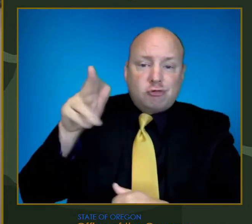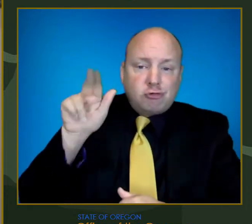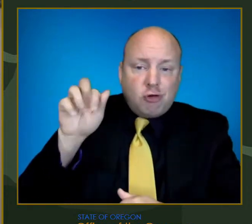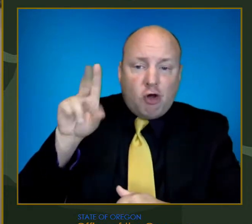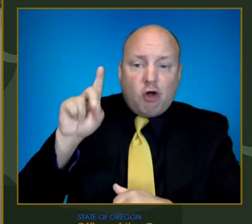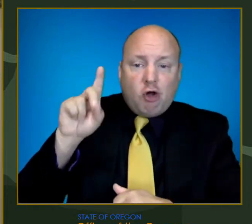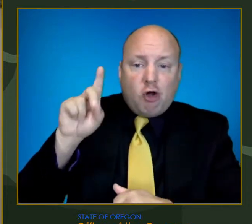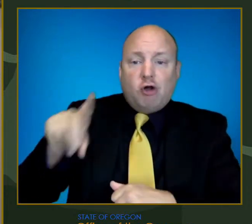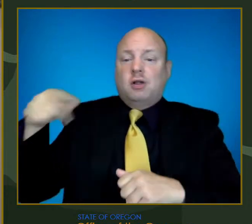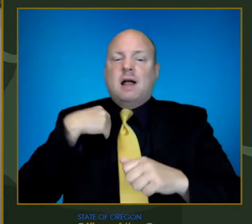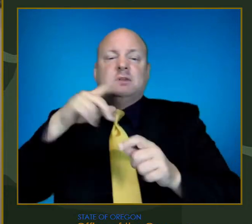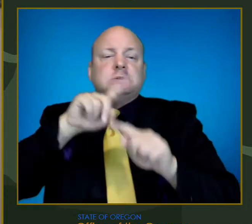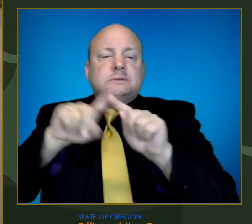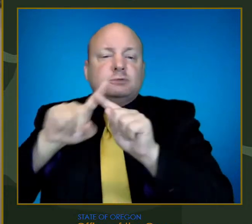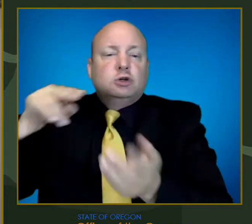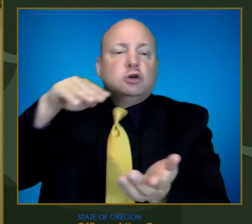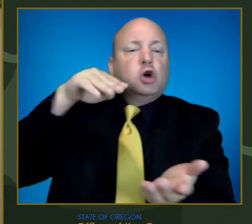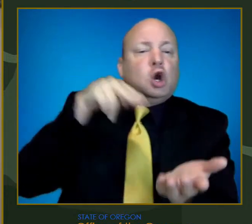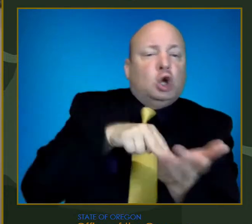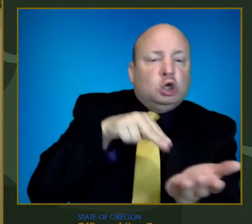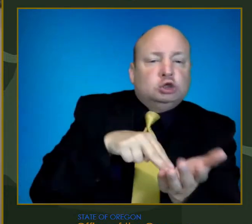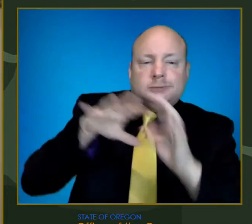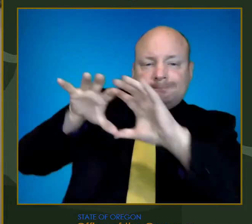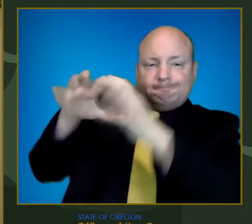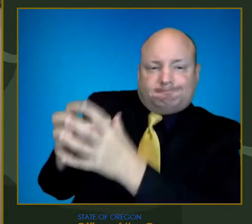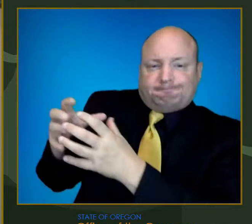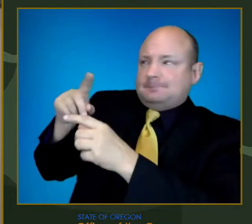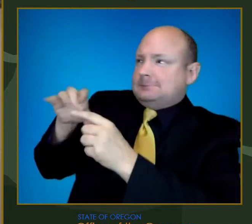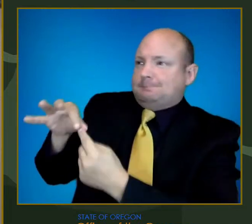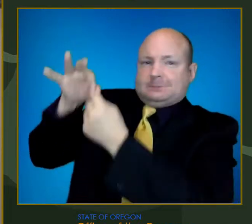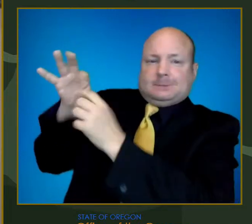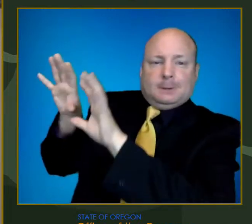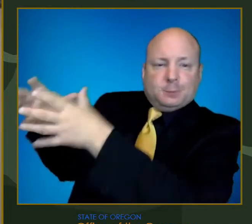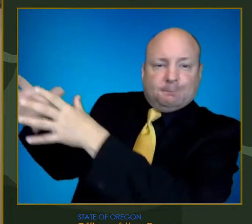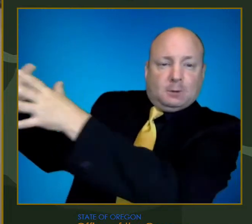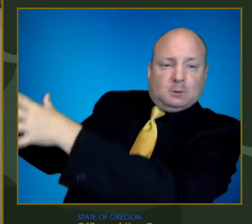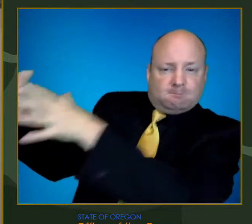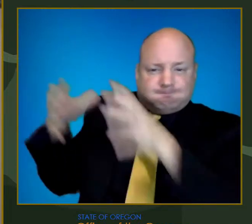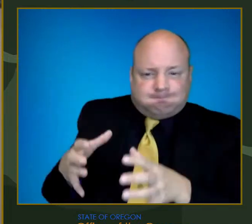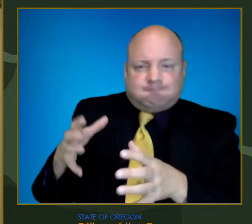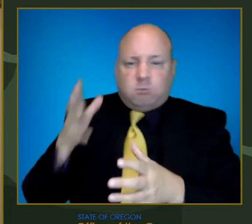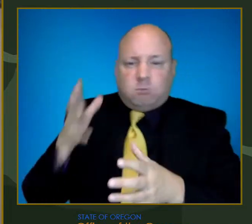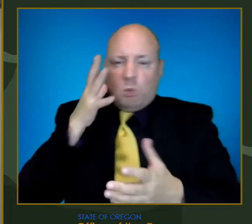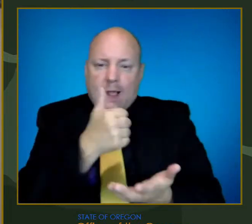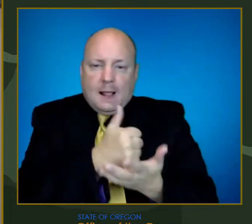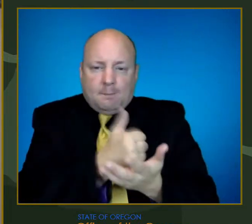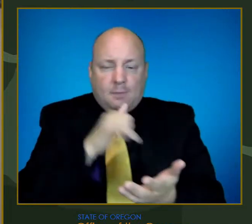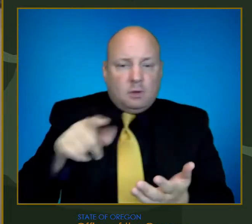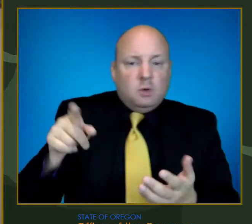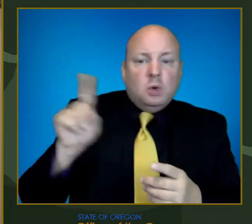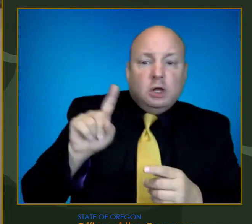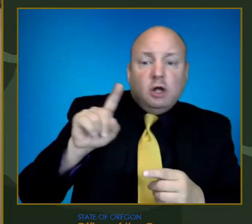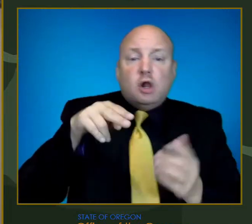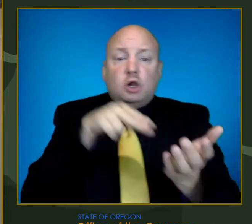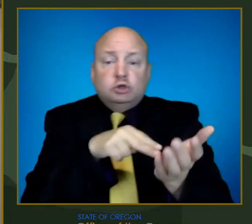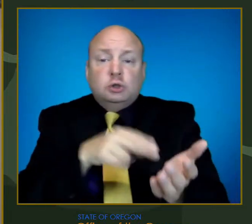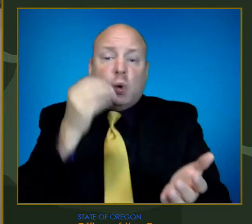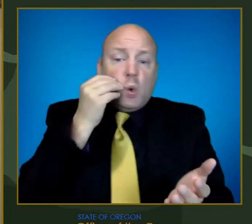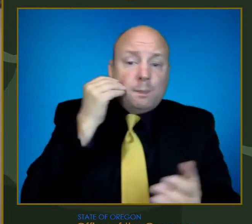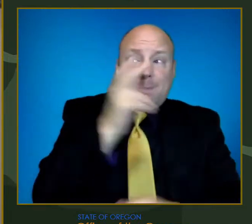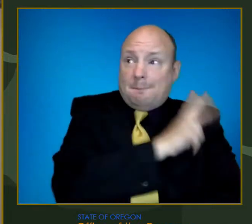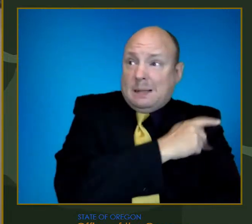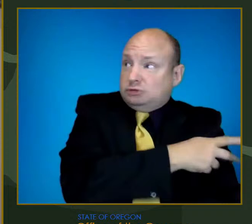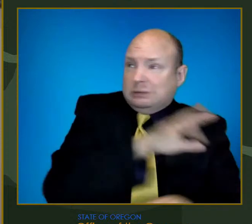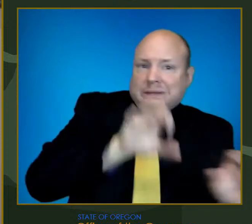establishing temporary decompression units to free up hospital bed space, and